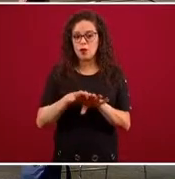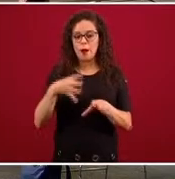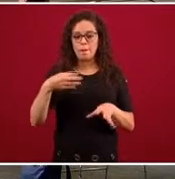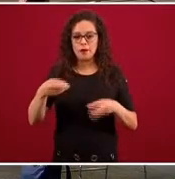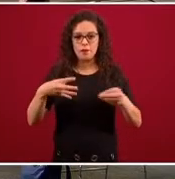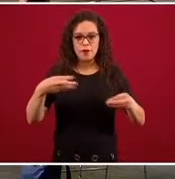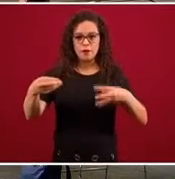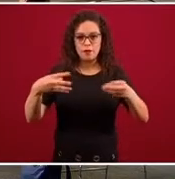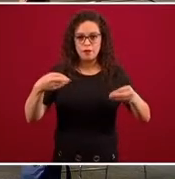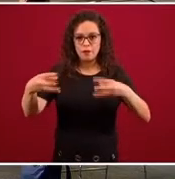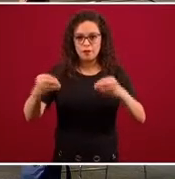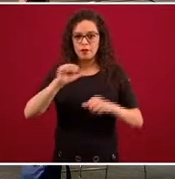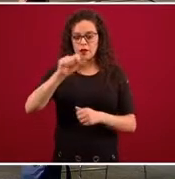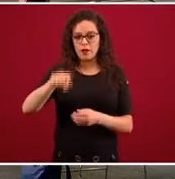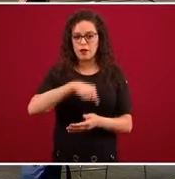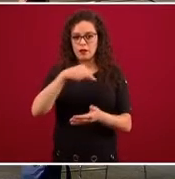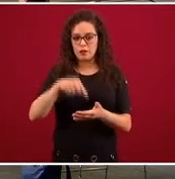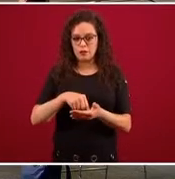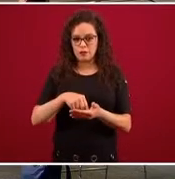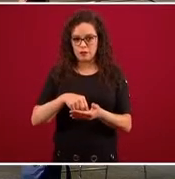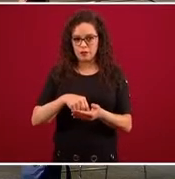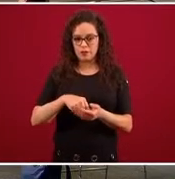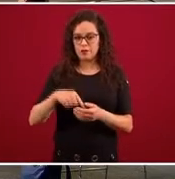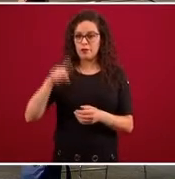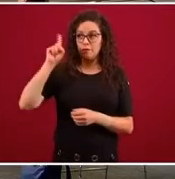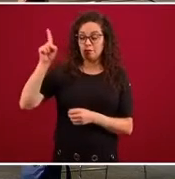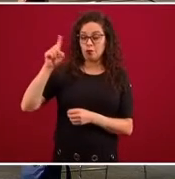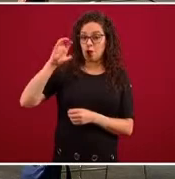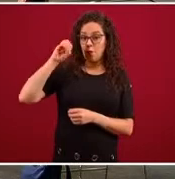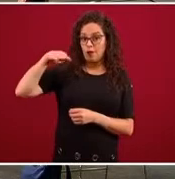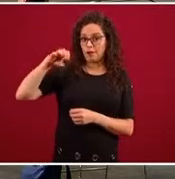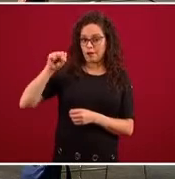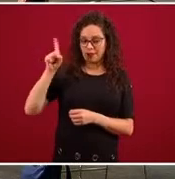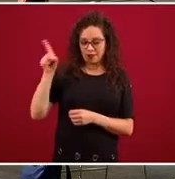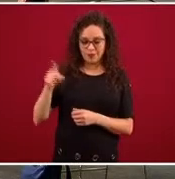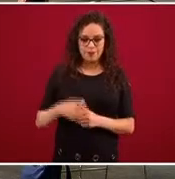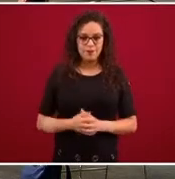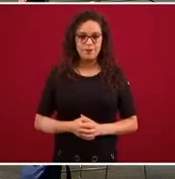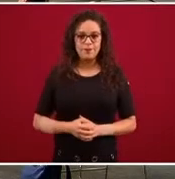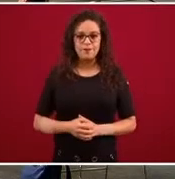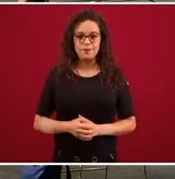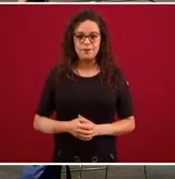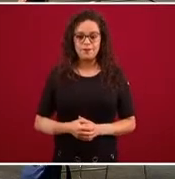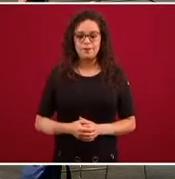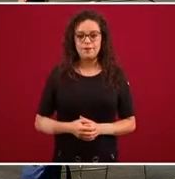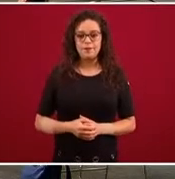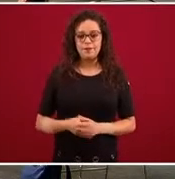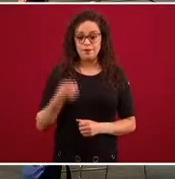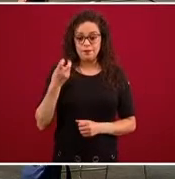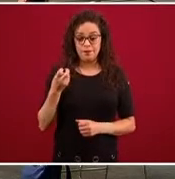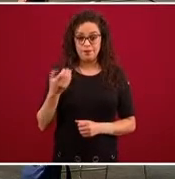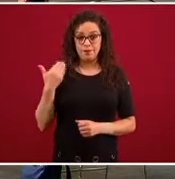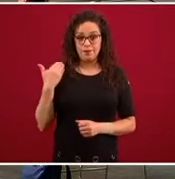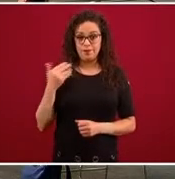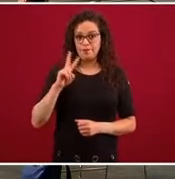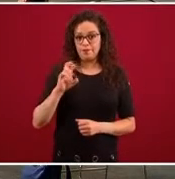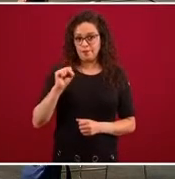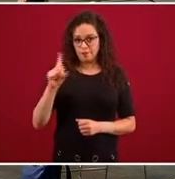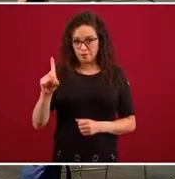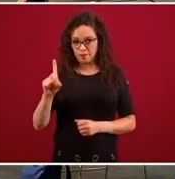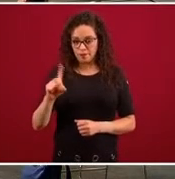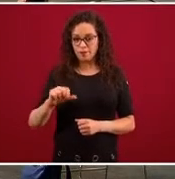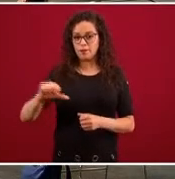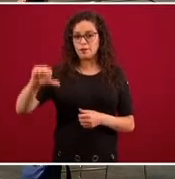the pandemia para pandemic cada una de las is regiones de la behaving Organización Mundial de according la Salud. to the WHO. Este fin de semana, precisamente, Now, la región